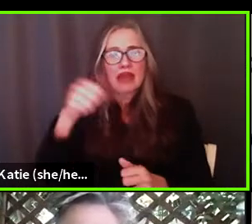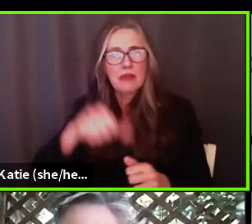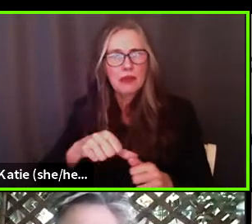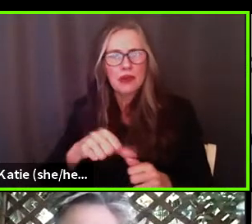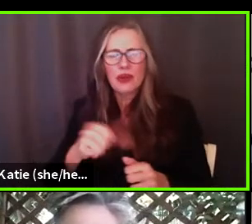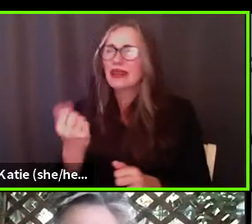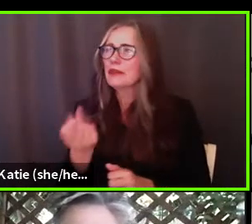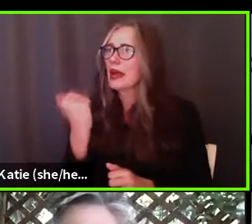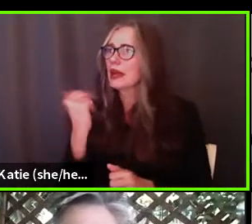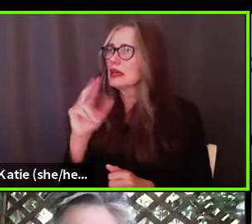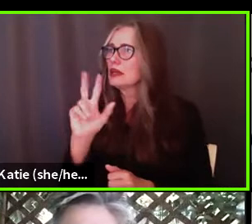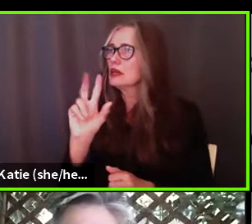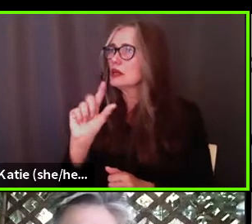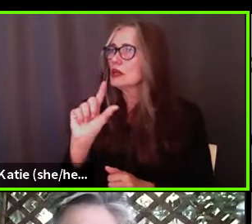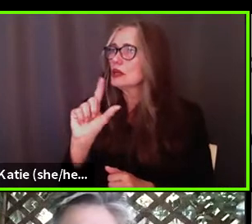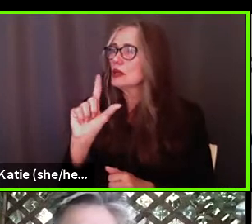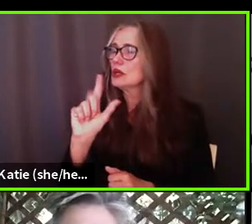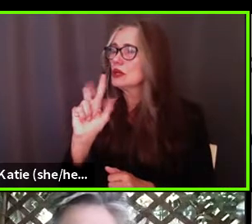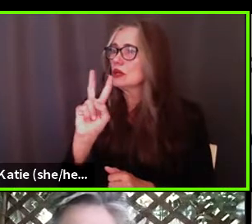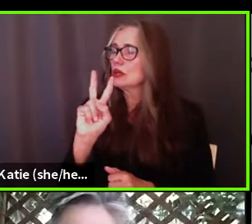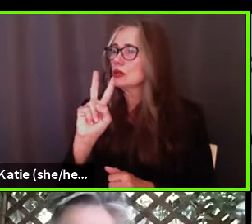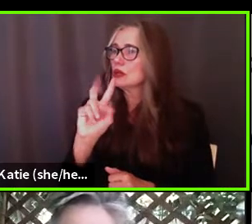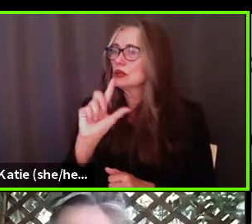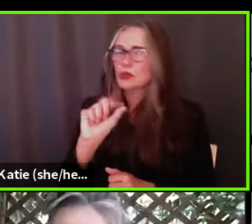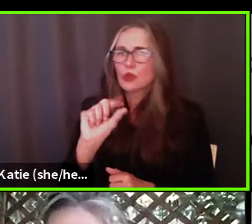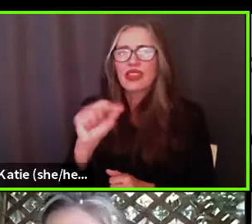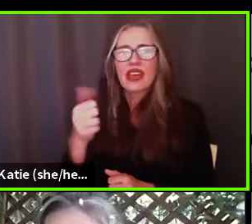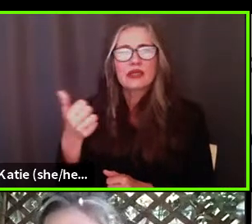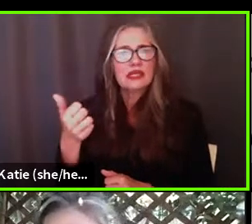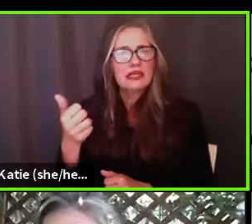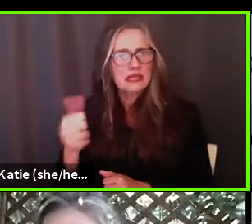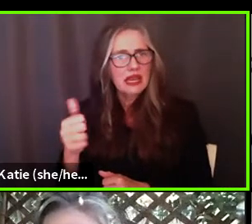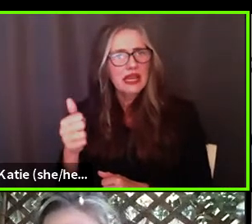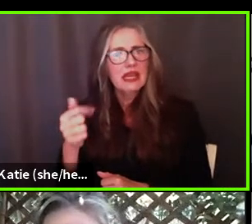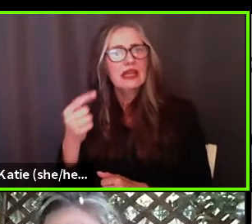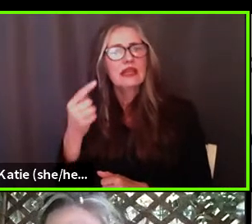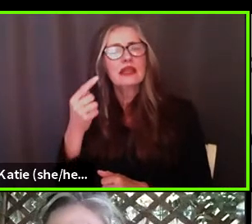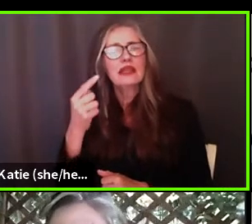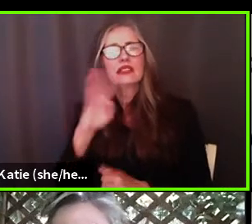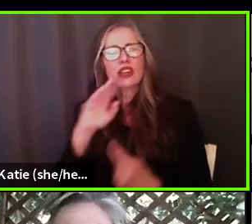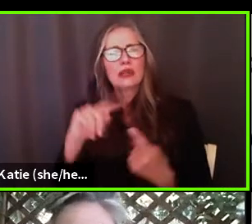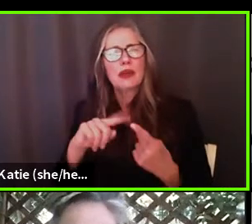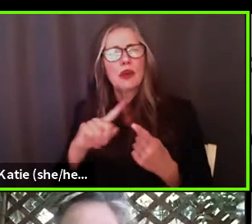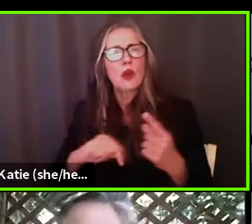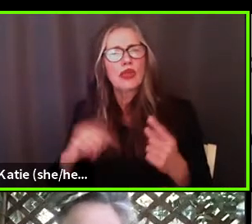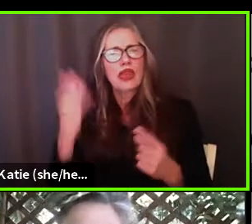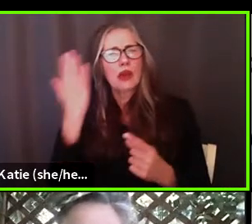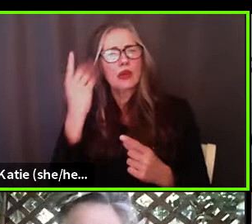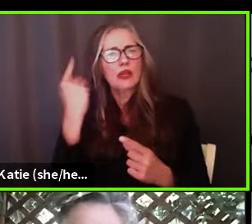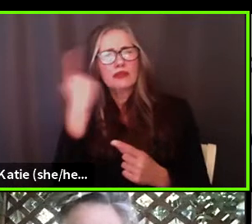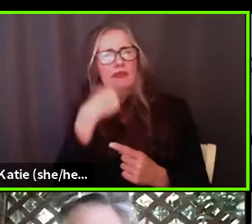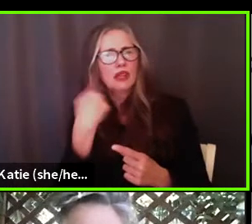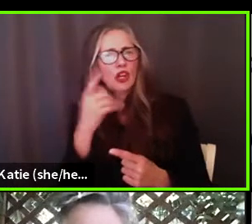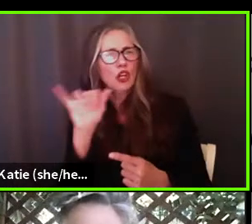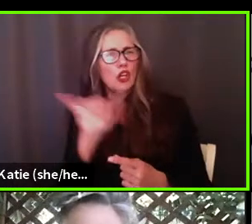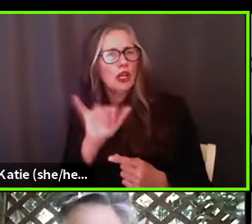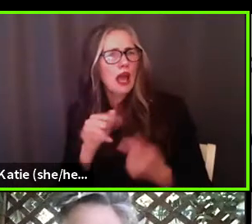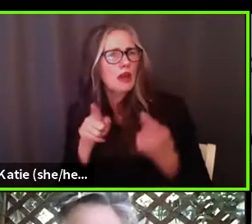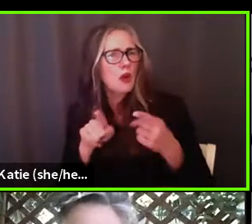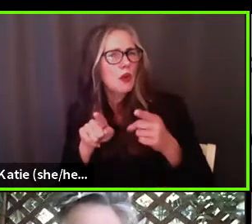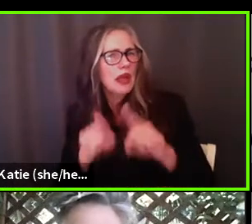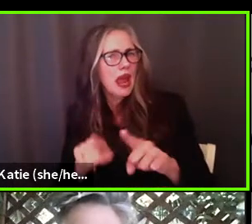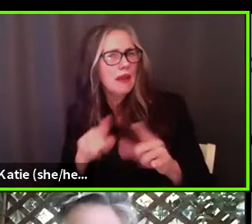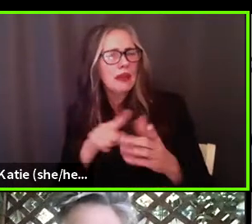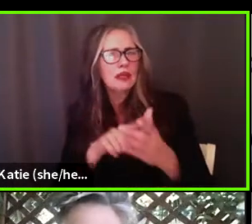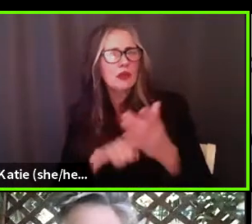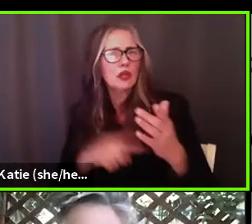there was a group of people who were talking about that as well just thinking about what that might look like what that might involve is that what role has that played in what you're doing or